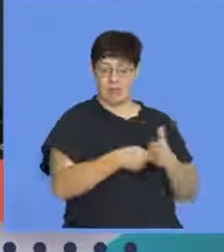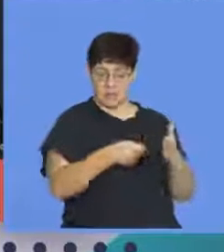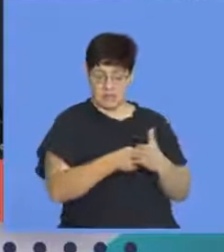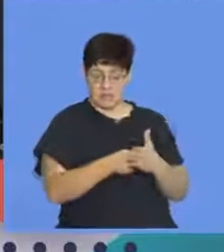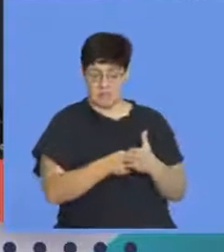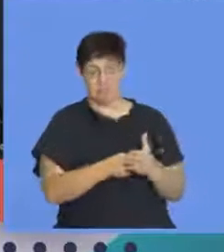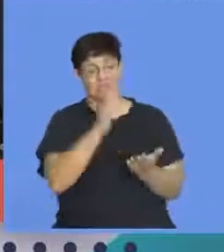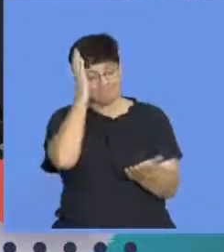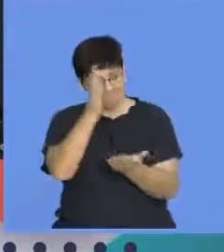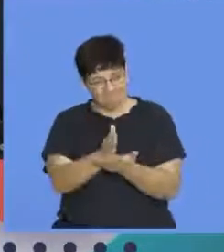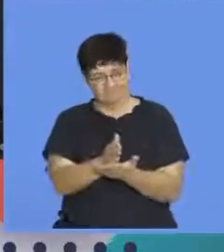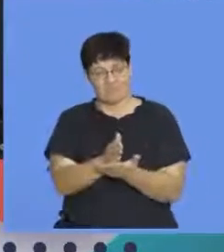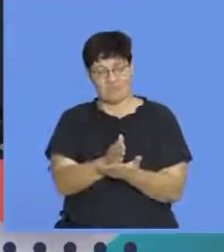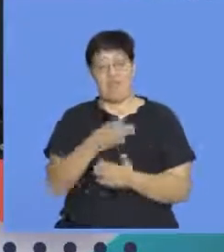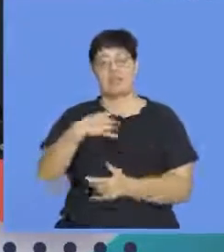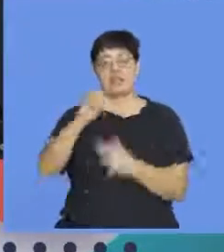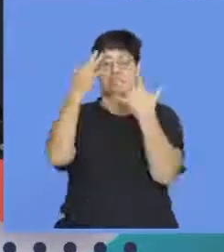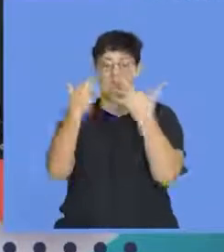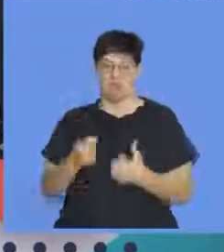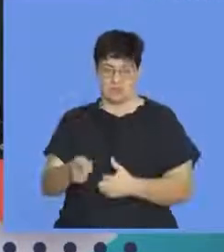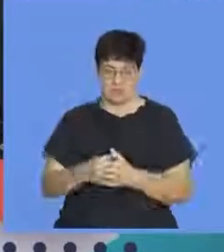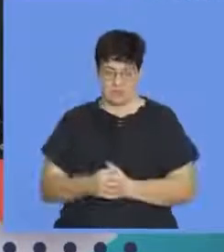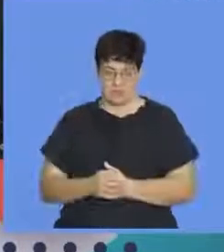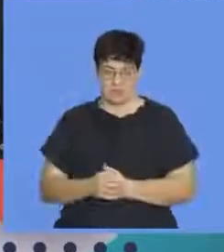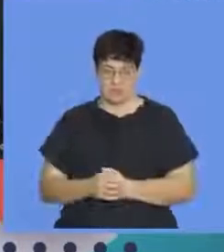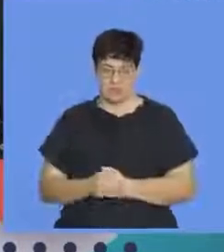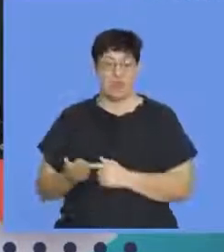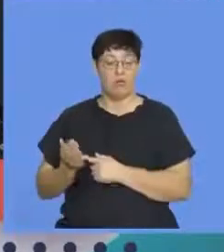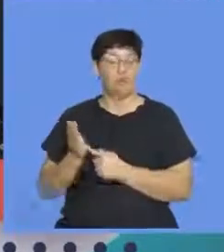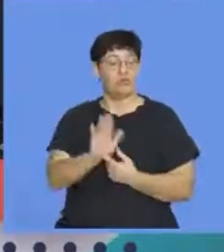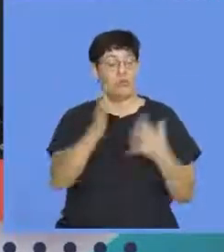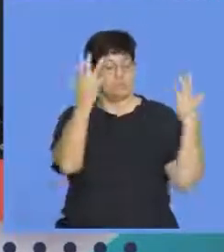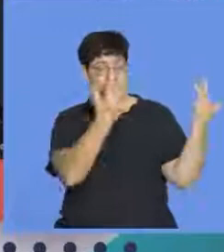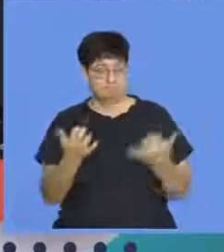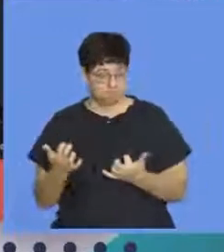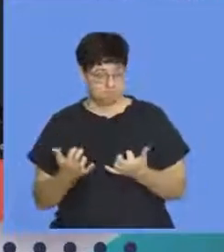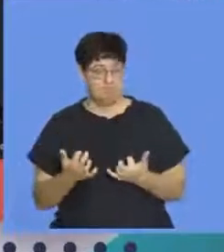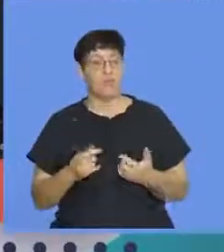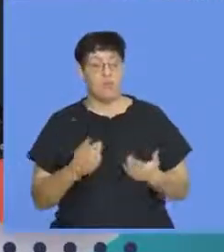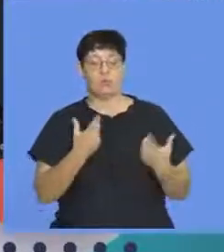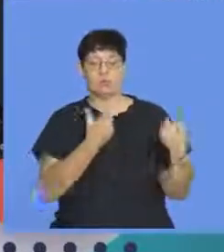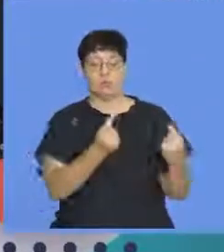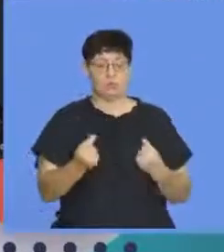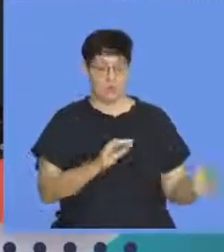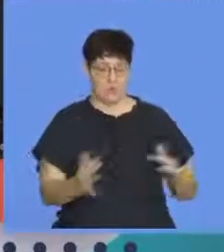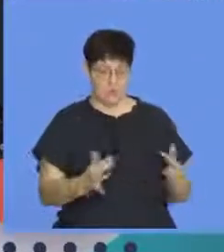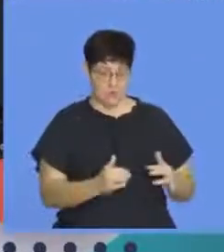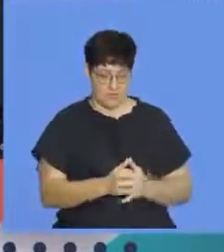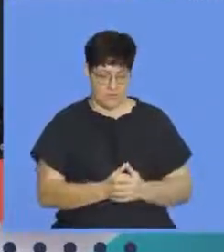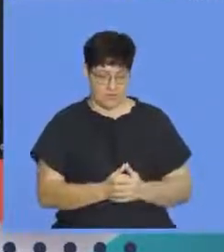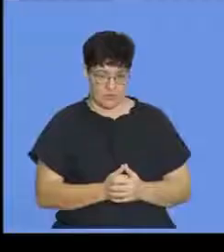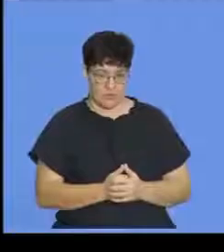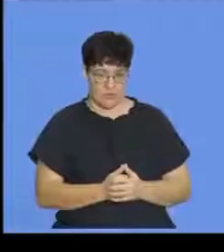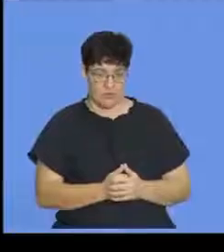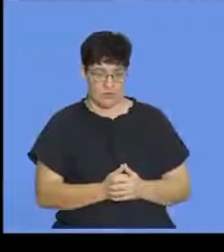directly into the cash budget. Obviously, you're going to show your calculations as to how you got those figures. But your payments to